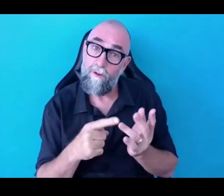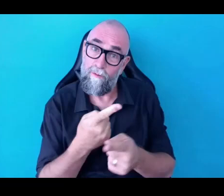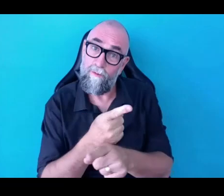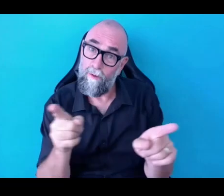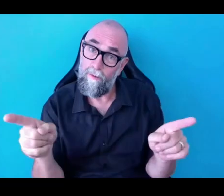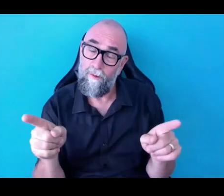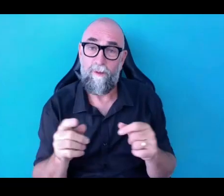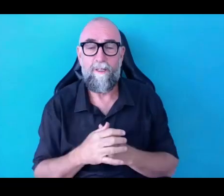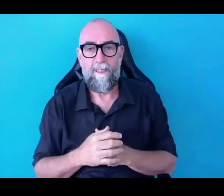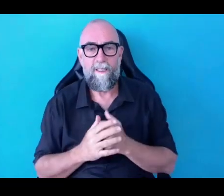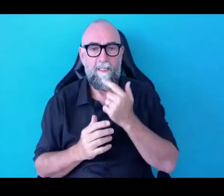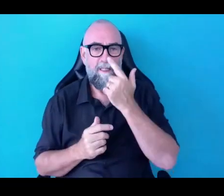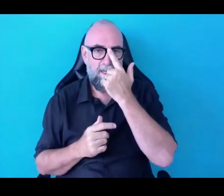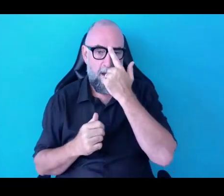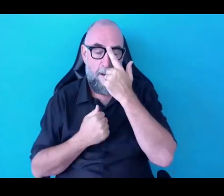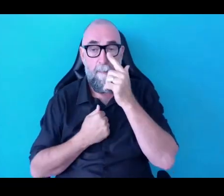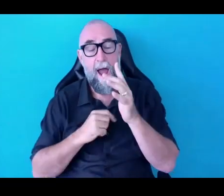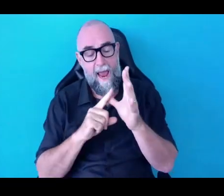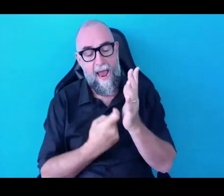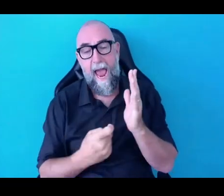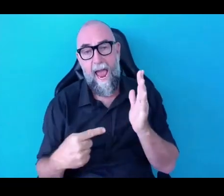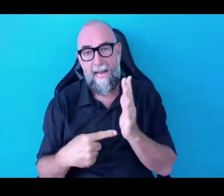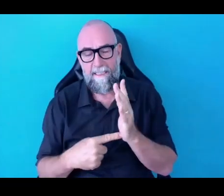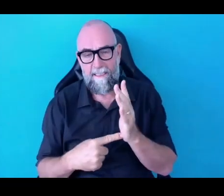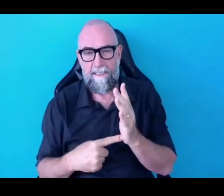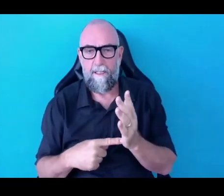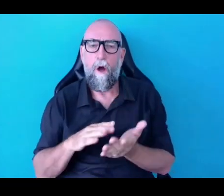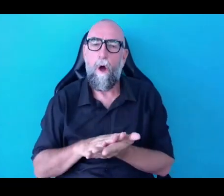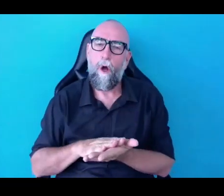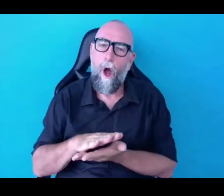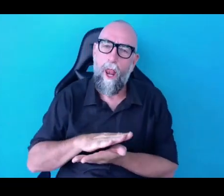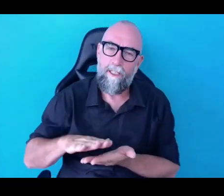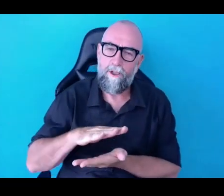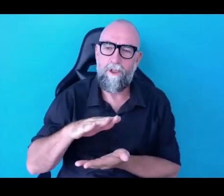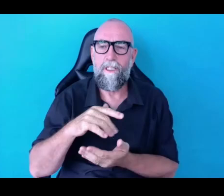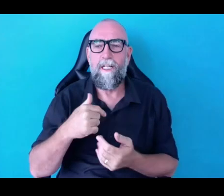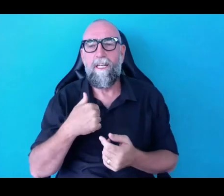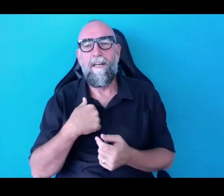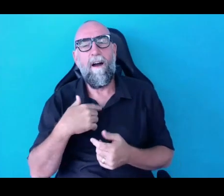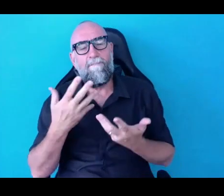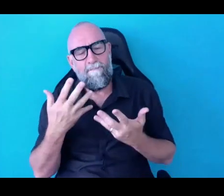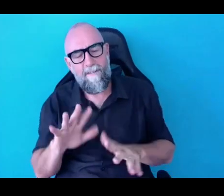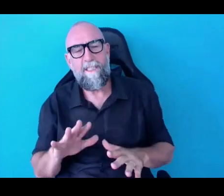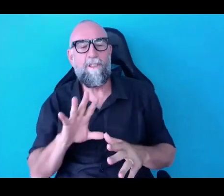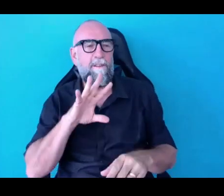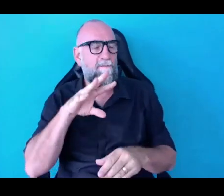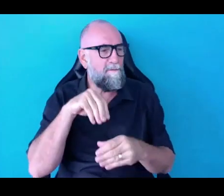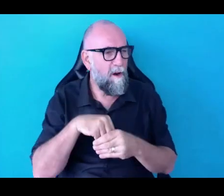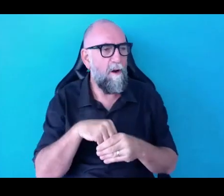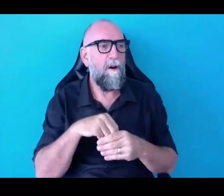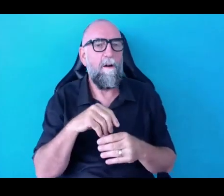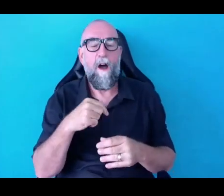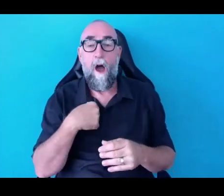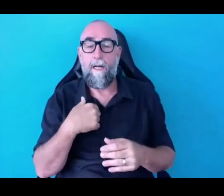art college that I went to whilst I was in high school was a very technically skill-driven school where I gained advanced teaching in life drawing,